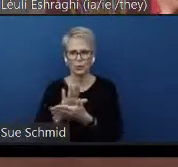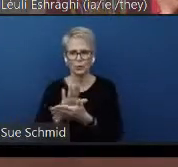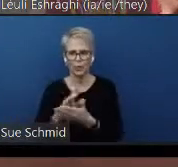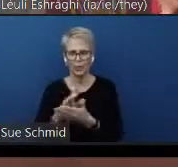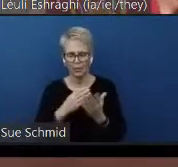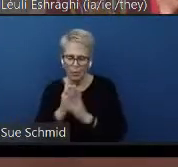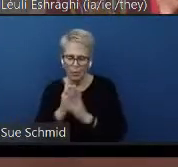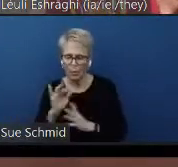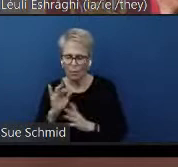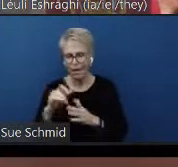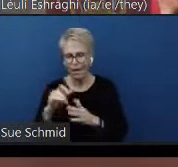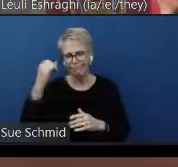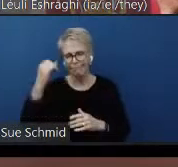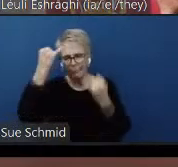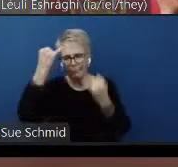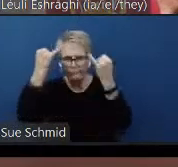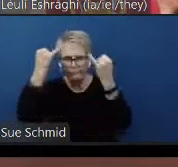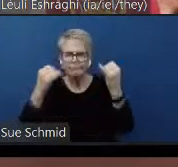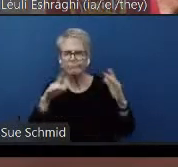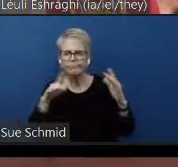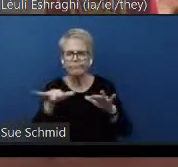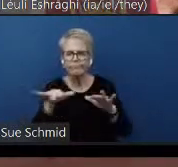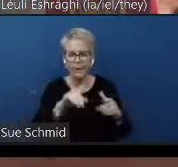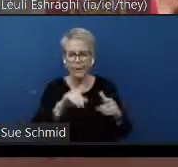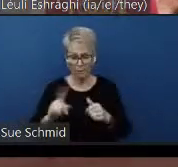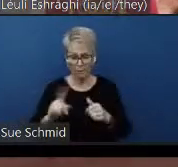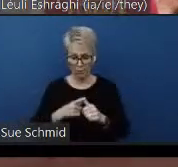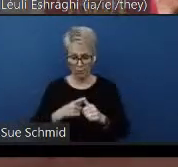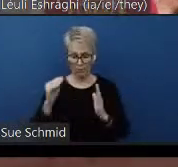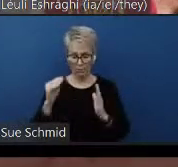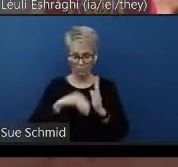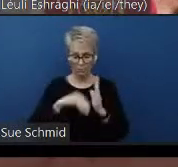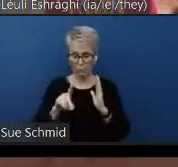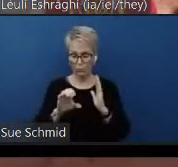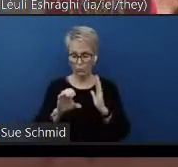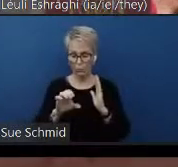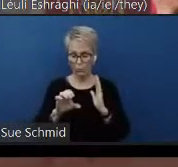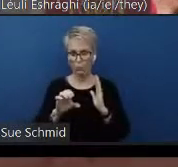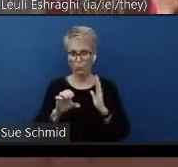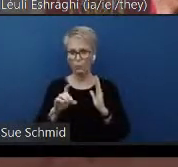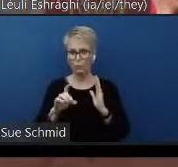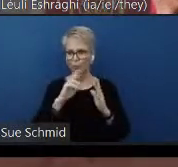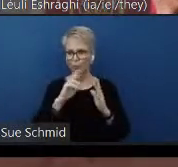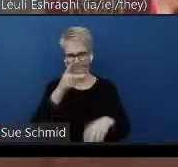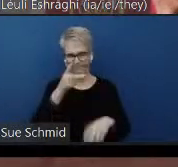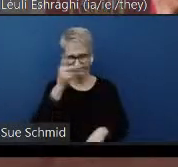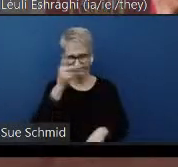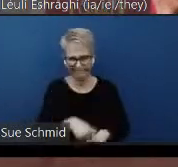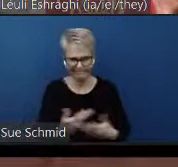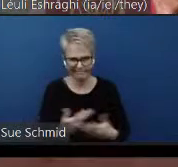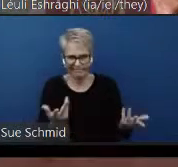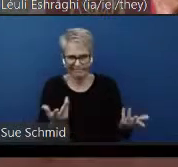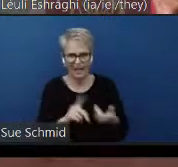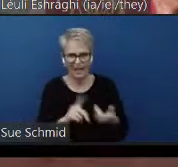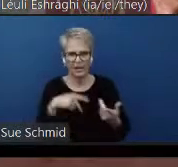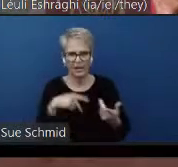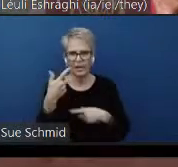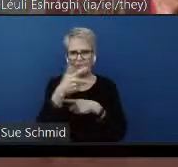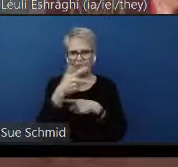ideas initially. The original documentation was just crap. It was shot on, I don't know,